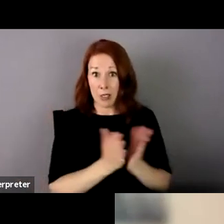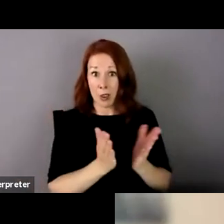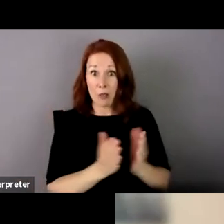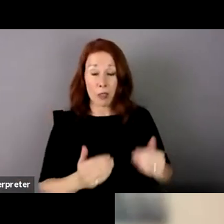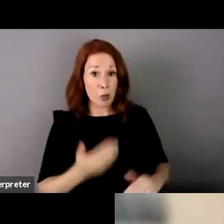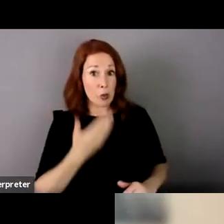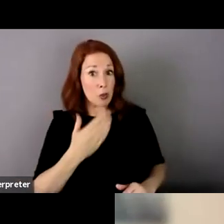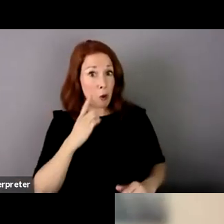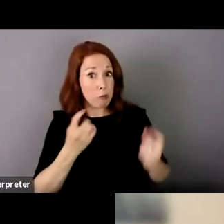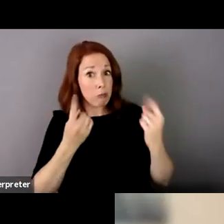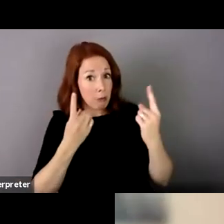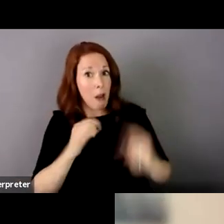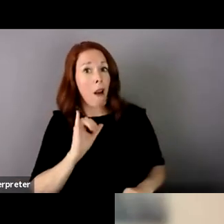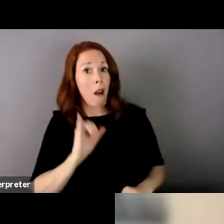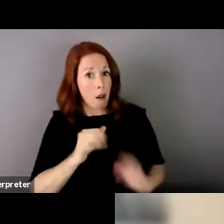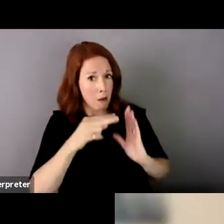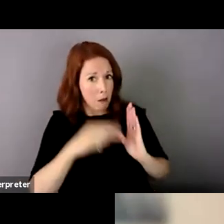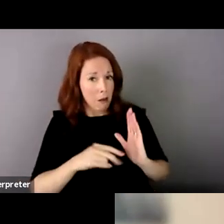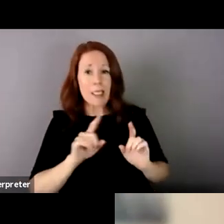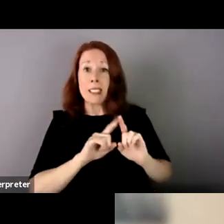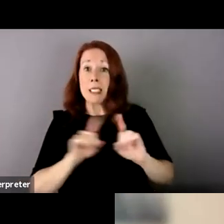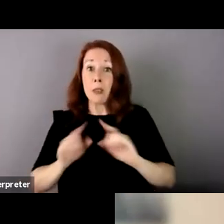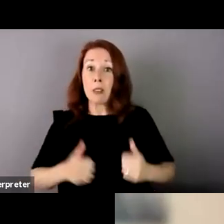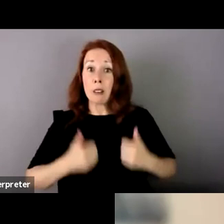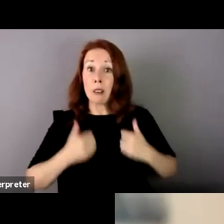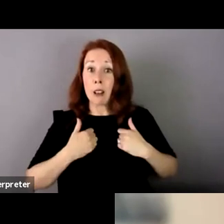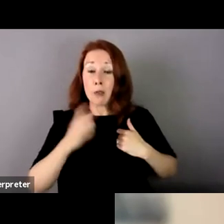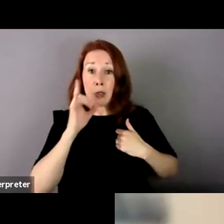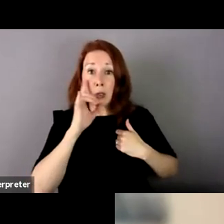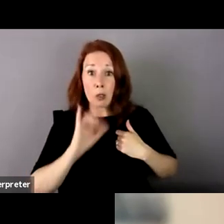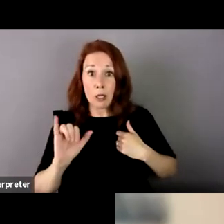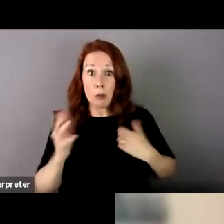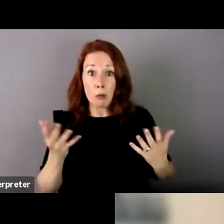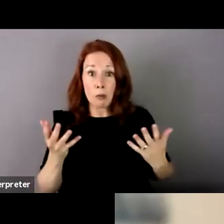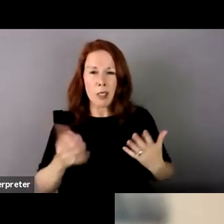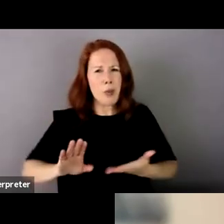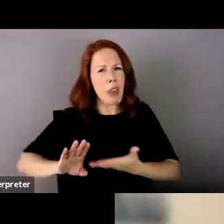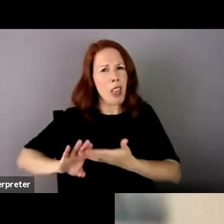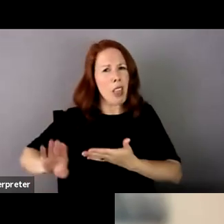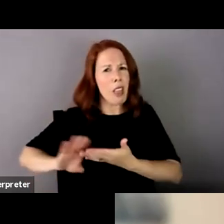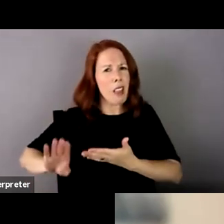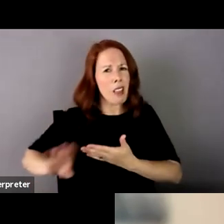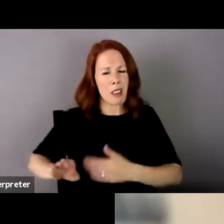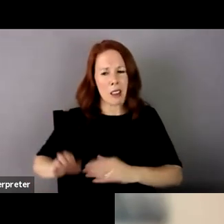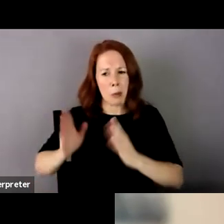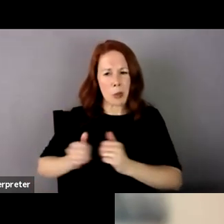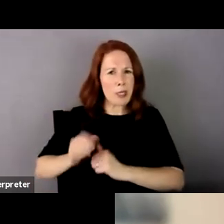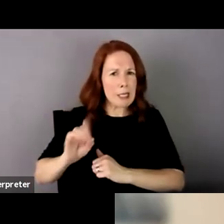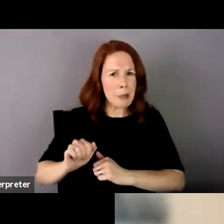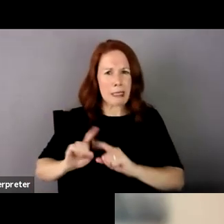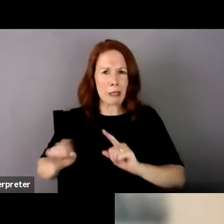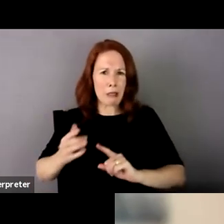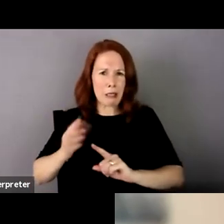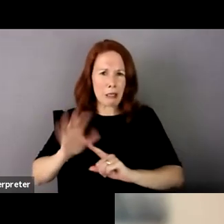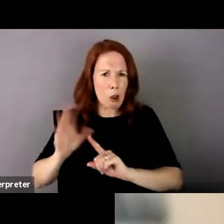empathy machines. It helps you to understand what different lives are like. So if we're constantly excluding certain types of lives,